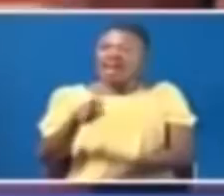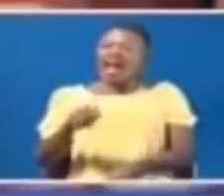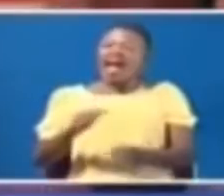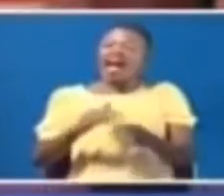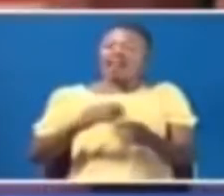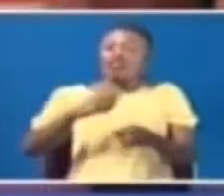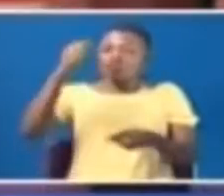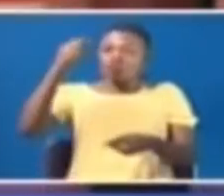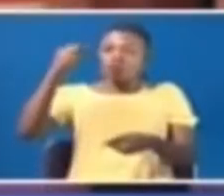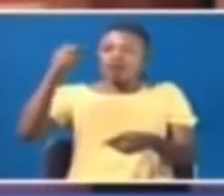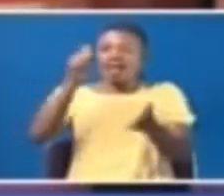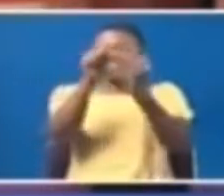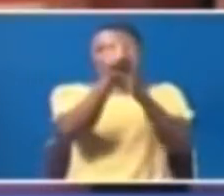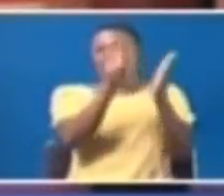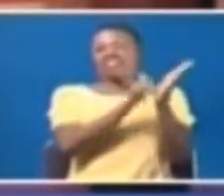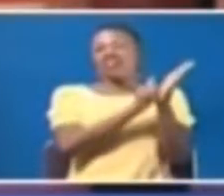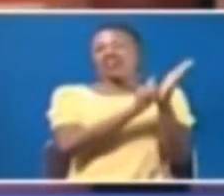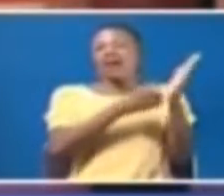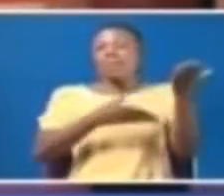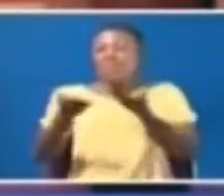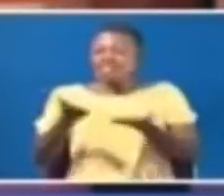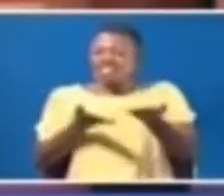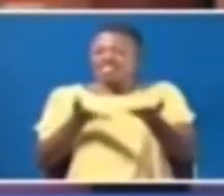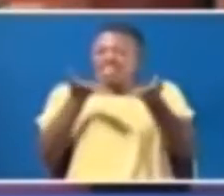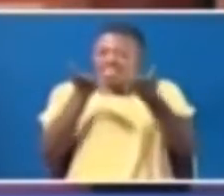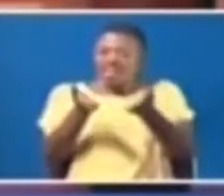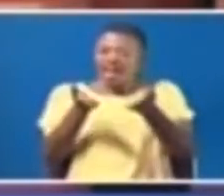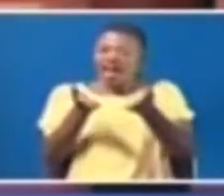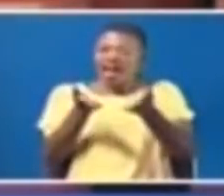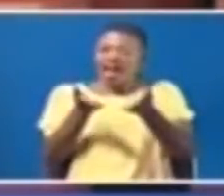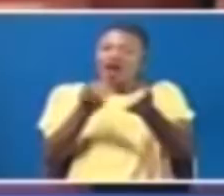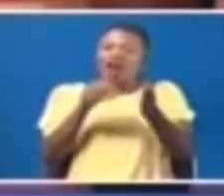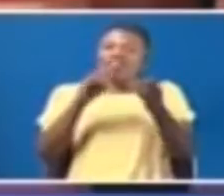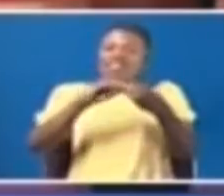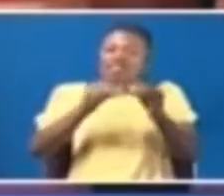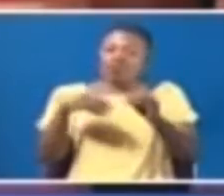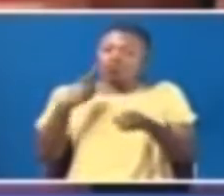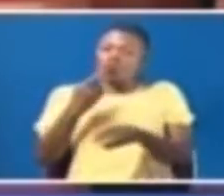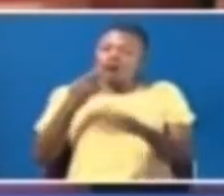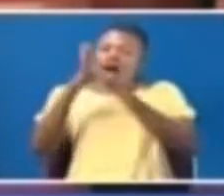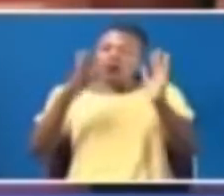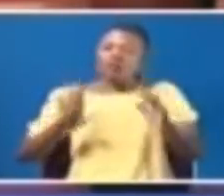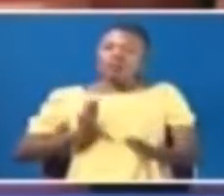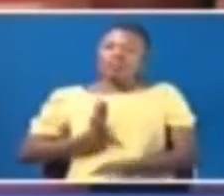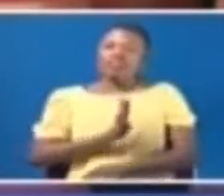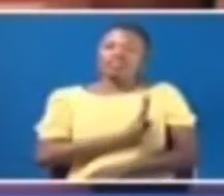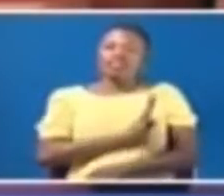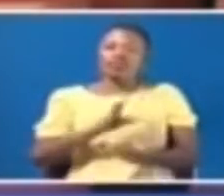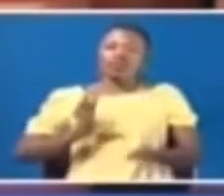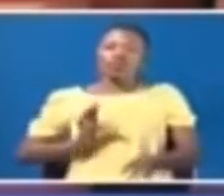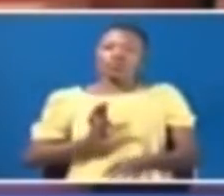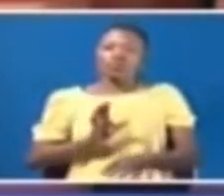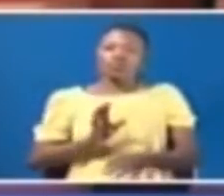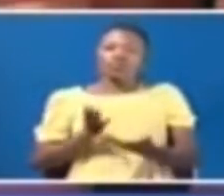next meeting. The business of this house is set by the House Business Committee. It's in the order paper 24